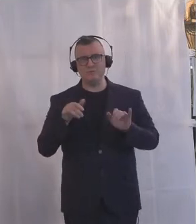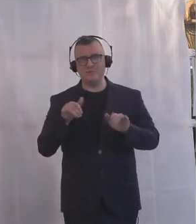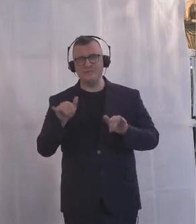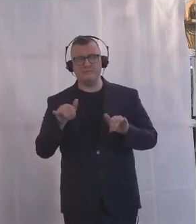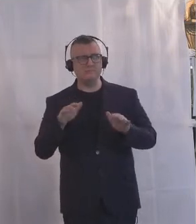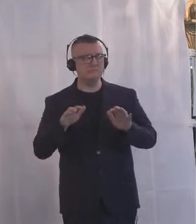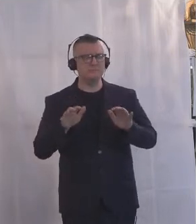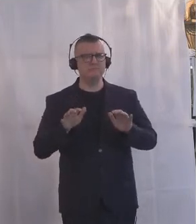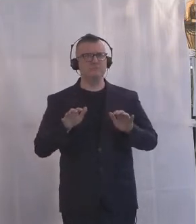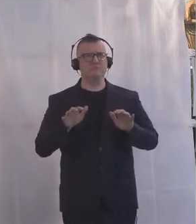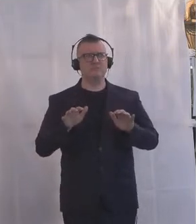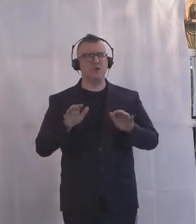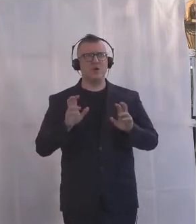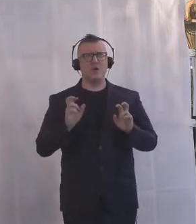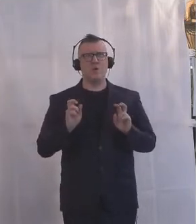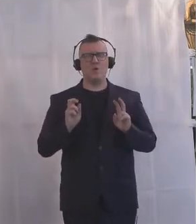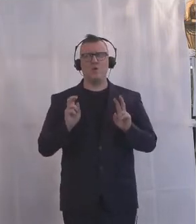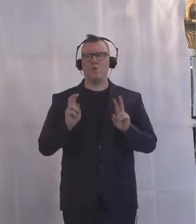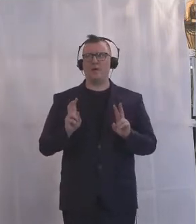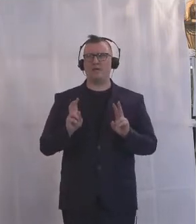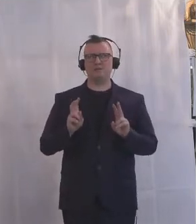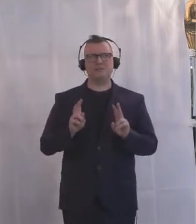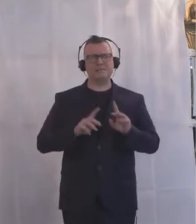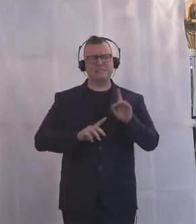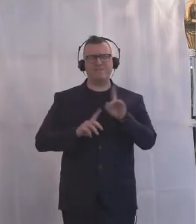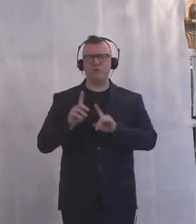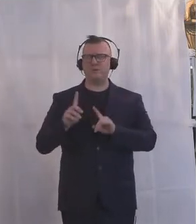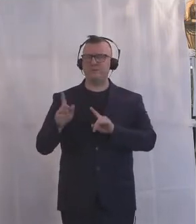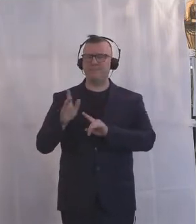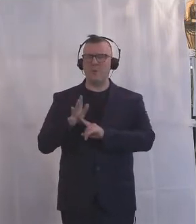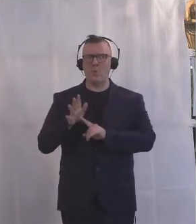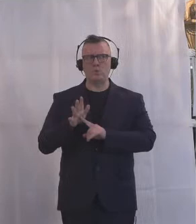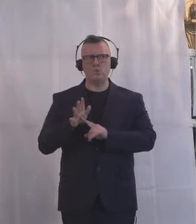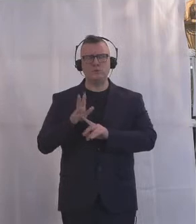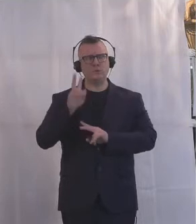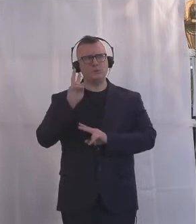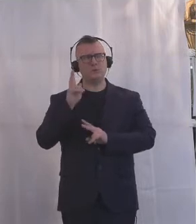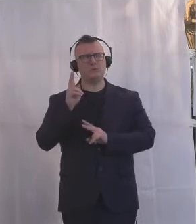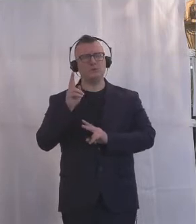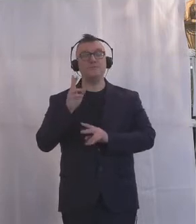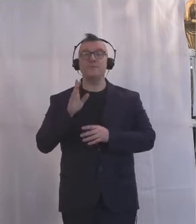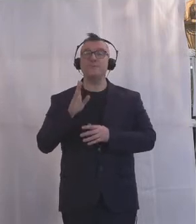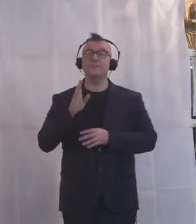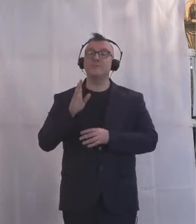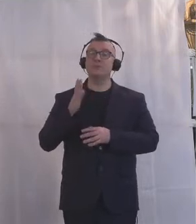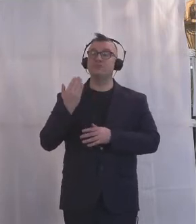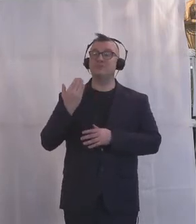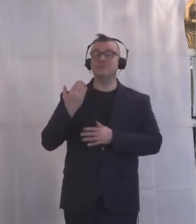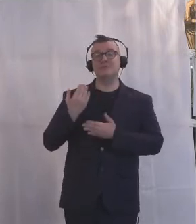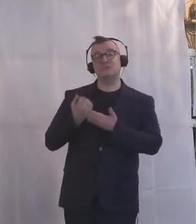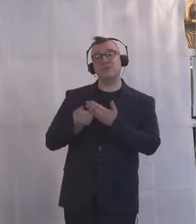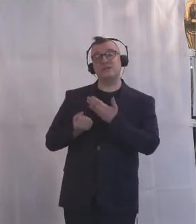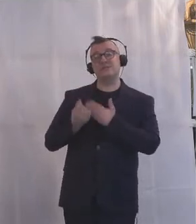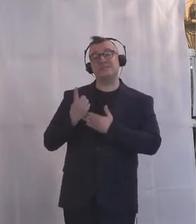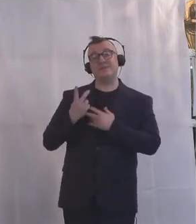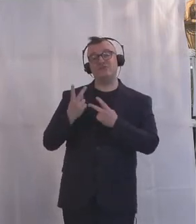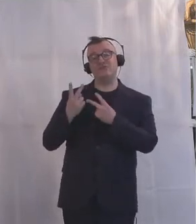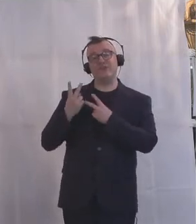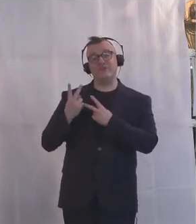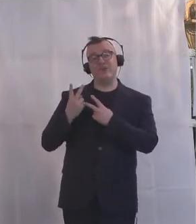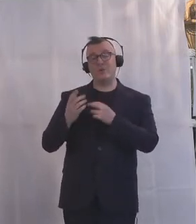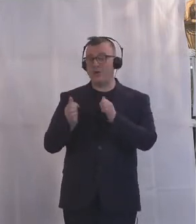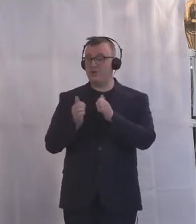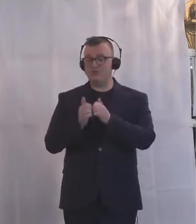take a step back and think, okay, this is important. And our recent independent review has actually validated that.